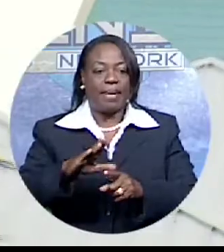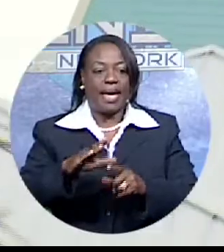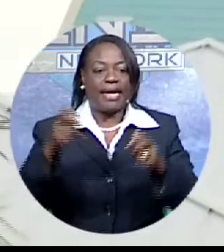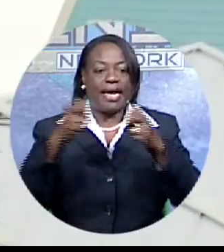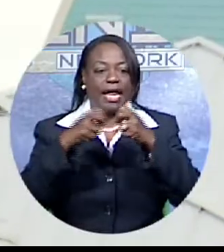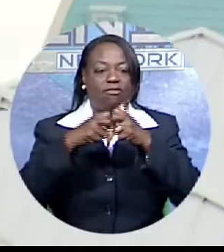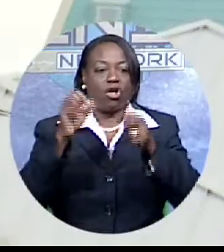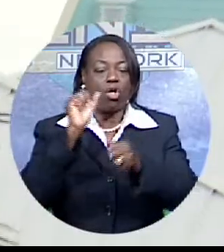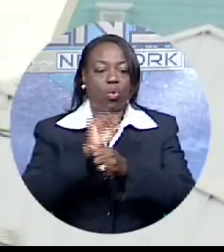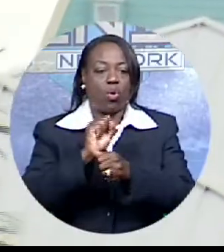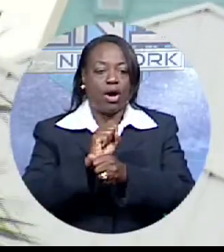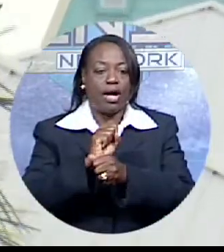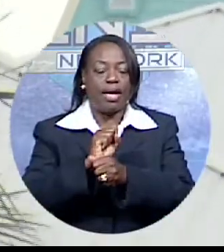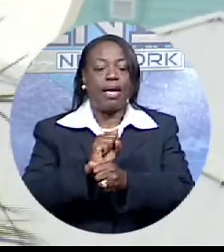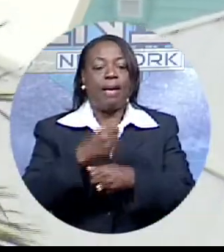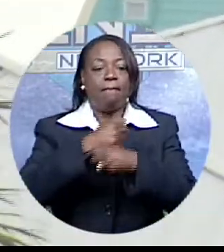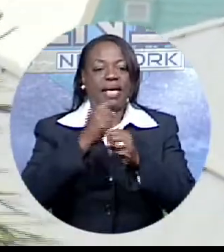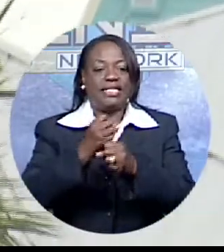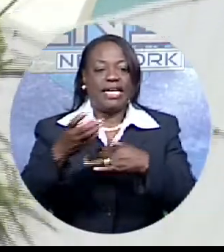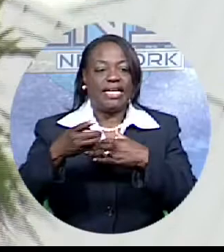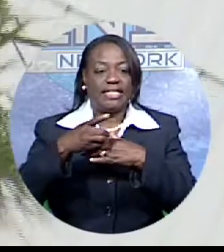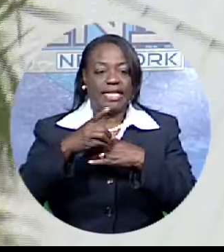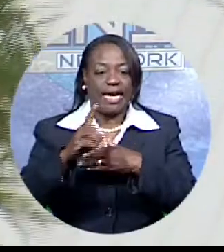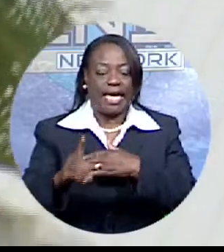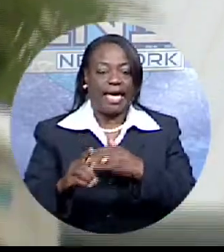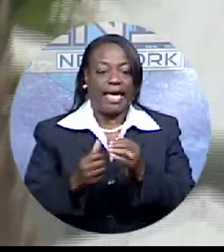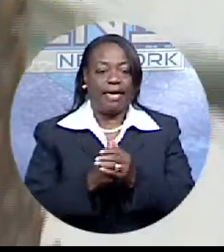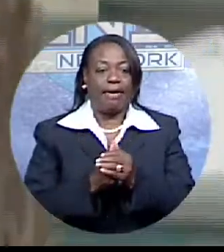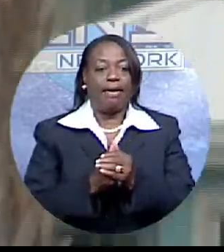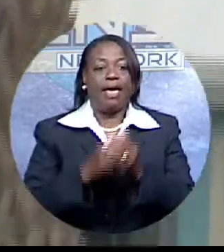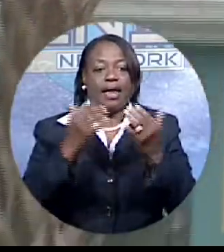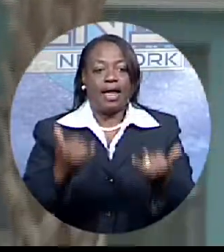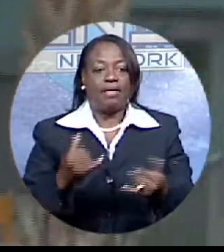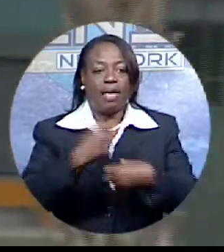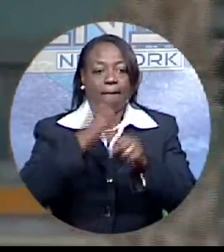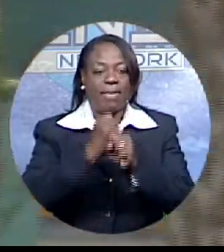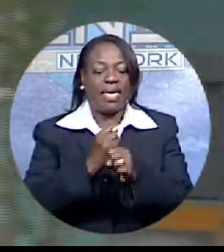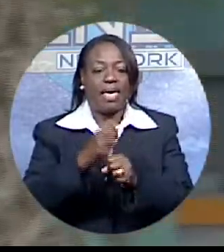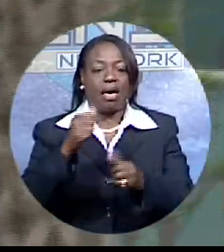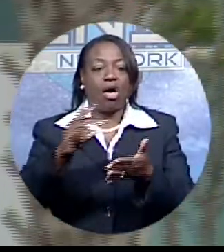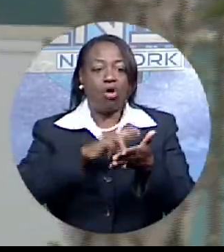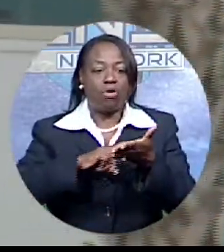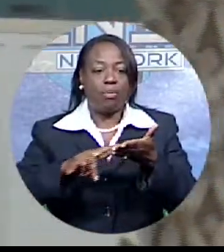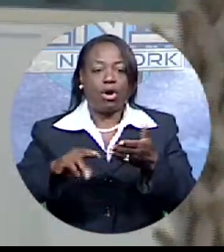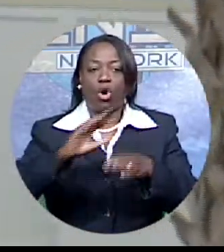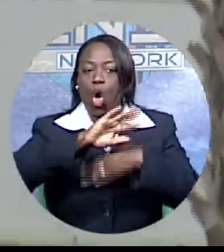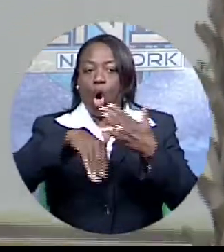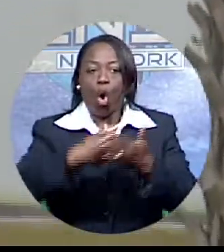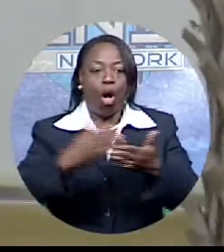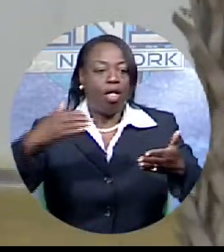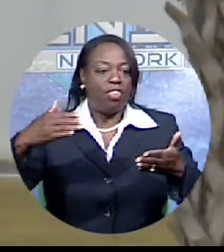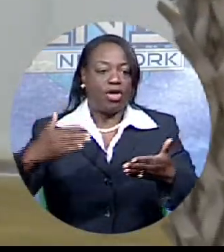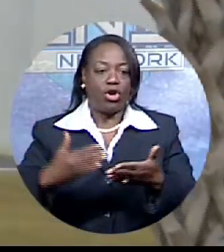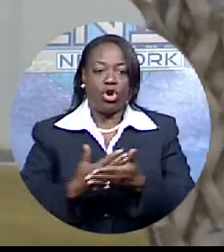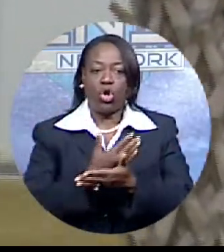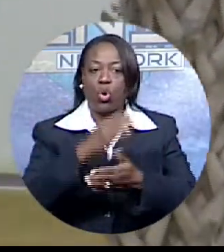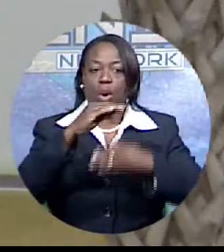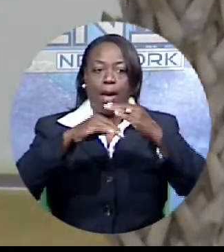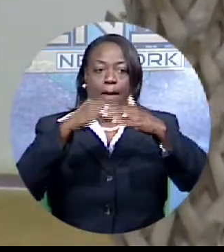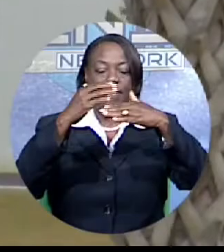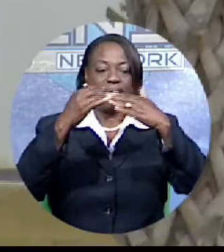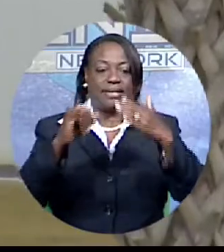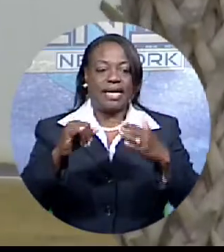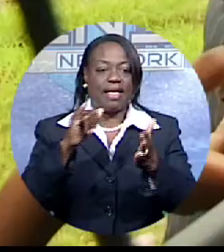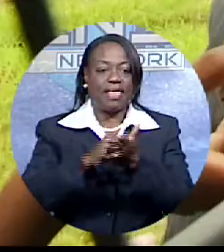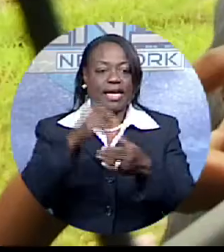The government is compiling a report of all new public facilities in need of repair, but would there be sufficient funds to